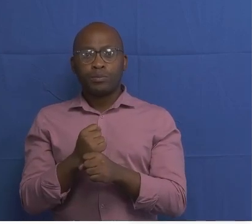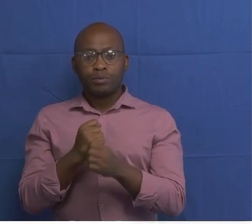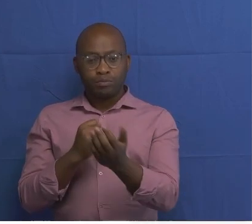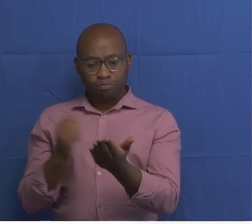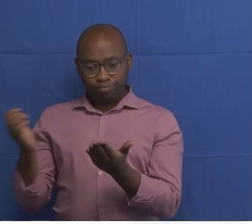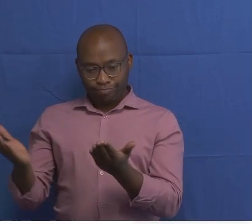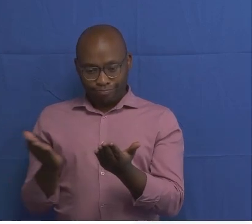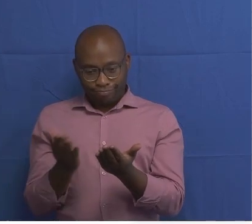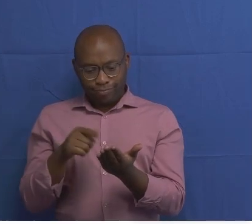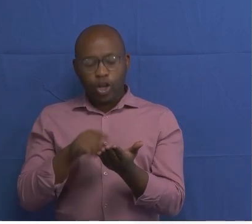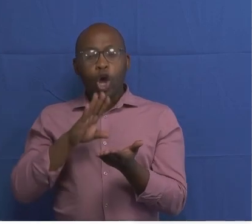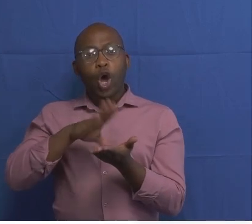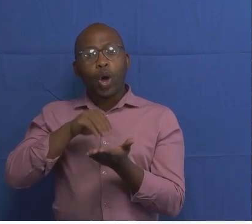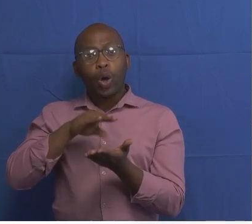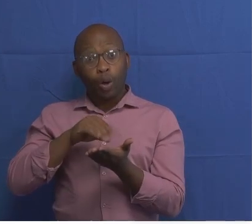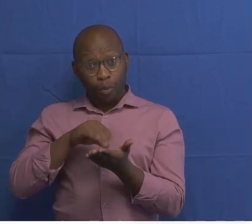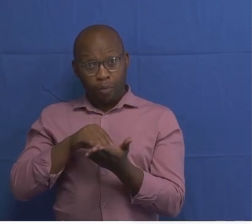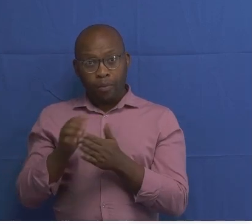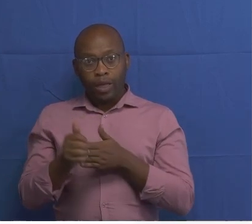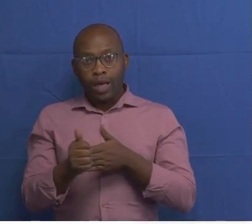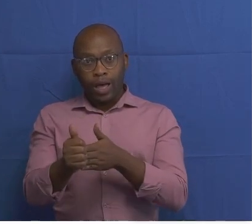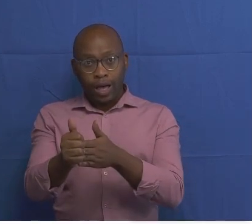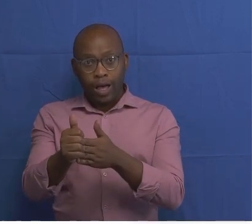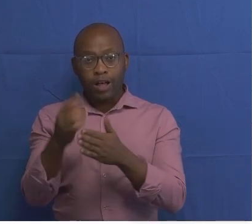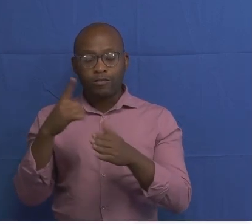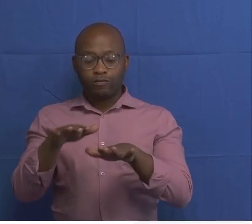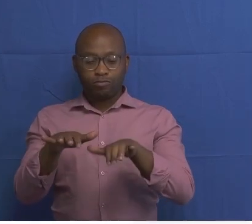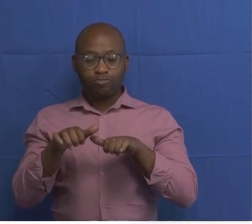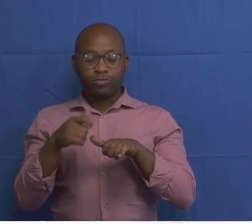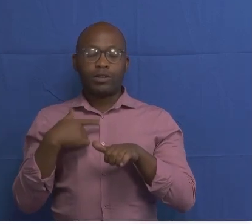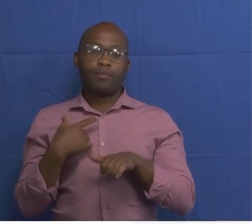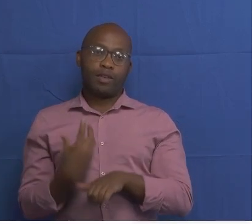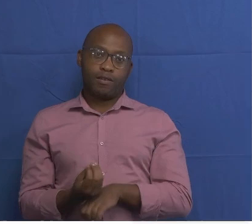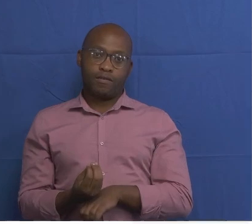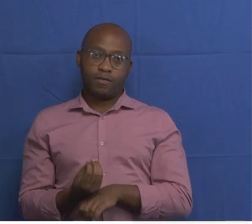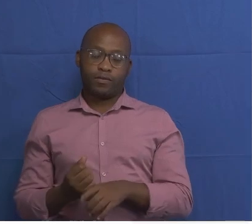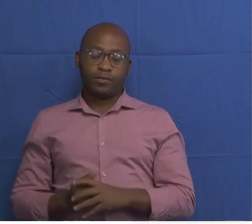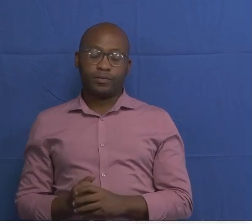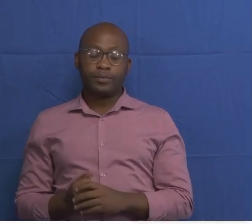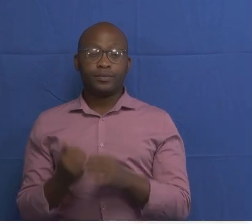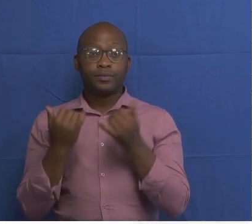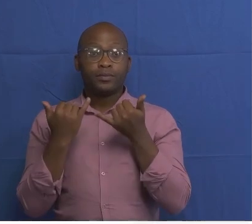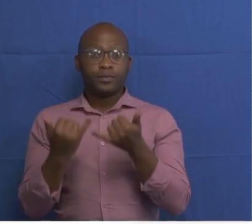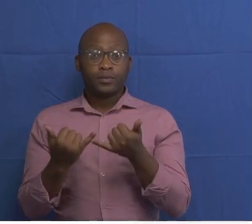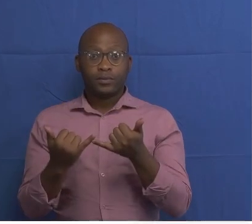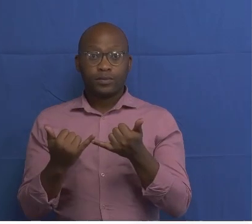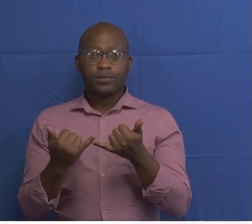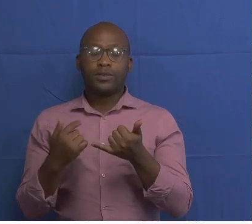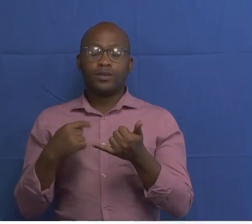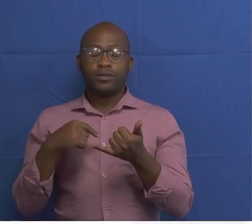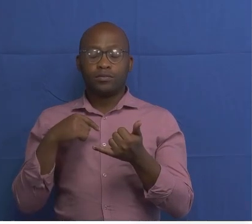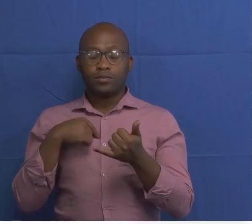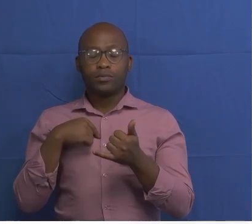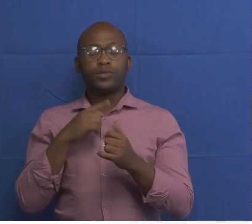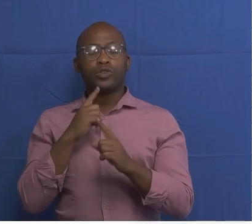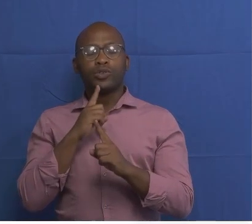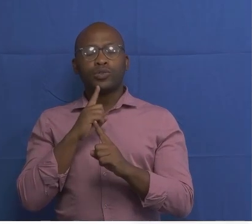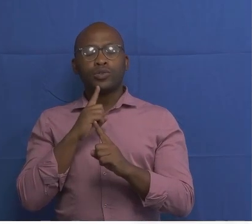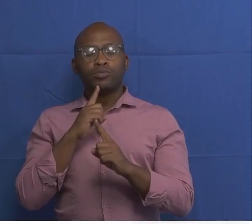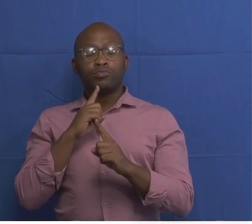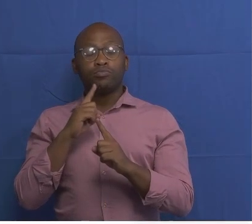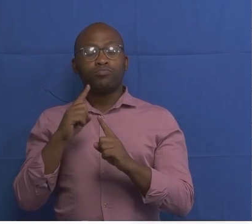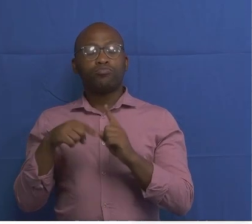exam guidelines. Now, the first concept that we are going to be looking at today, we are going to be talking about